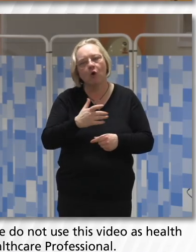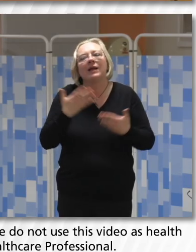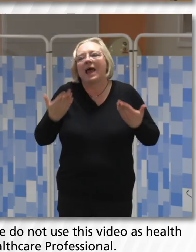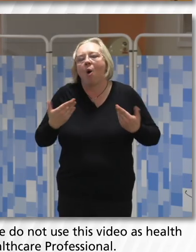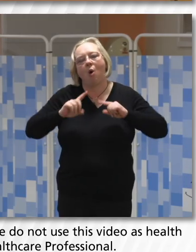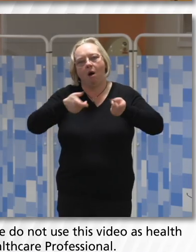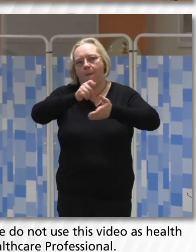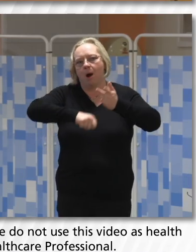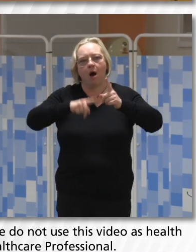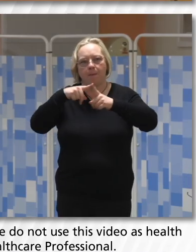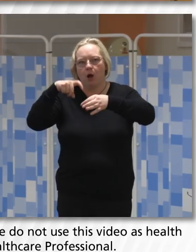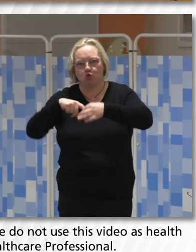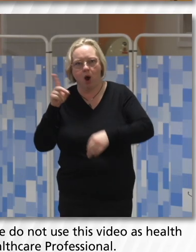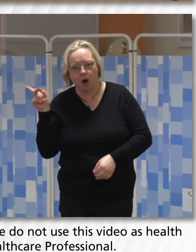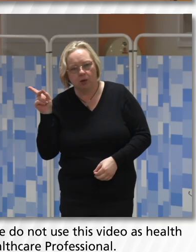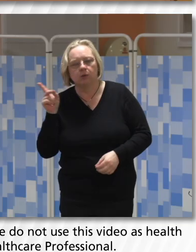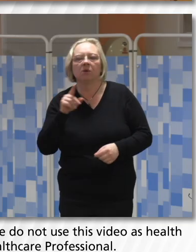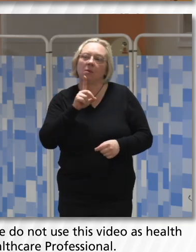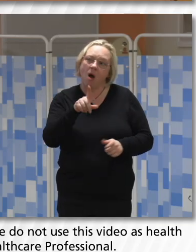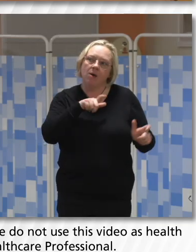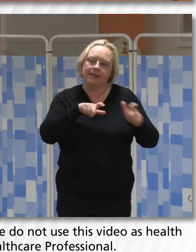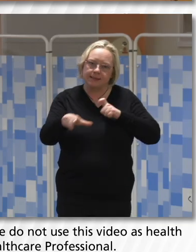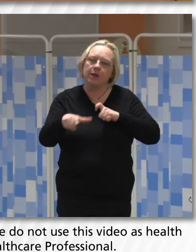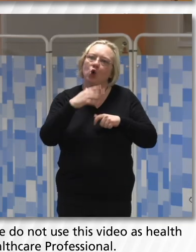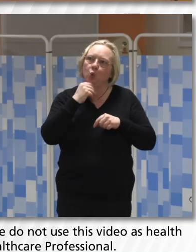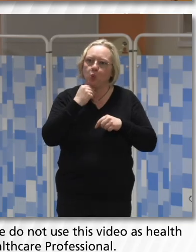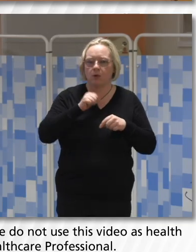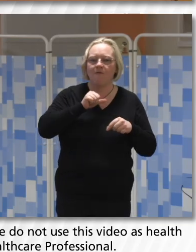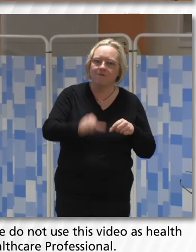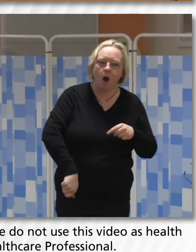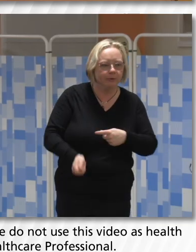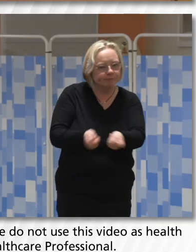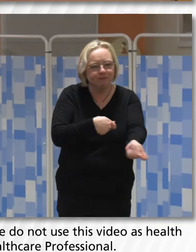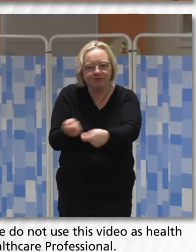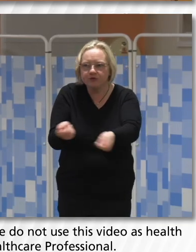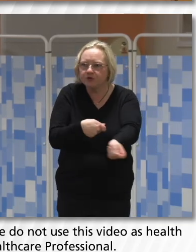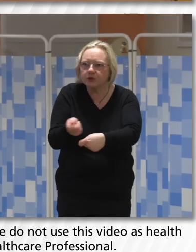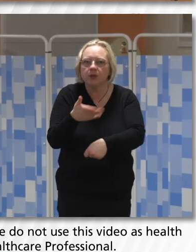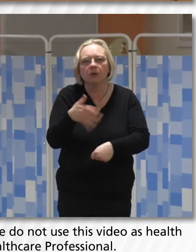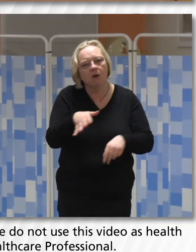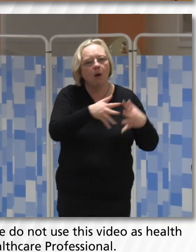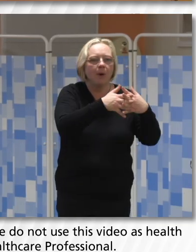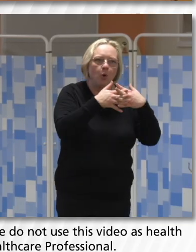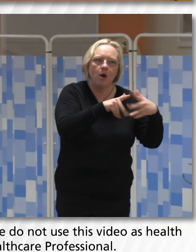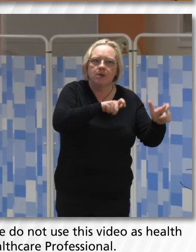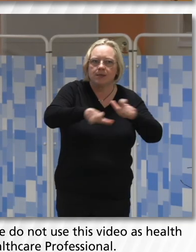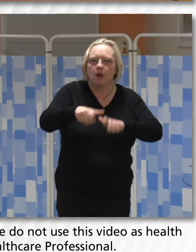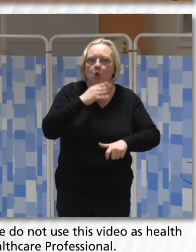these days, but it is still used, I think, in farming industry, and it's still used in America and other countries.